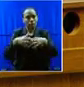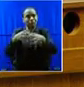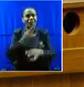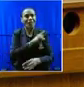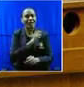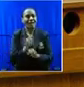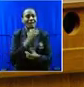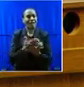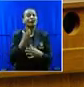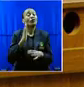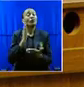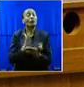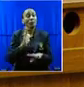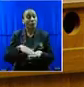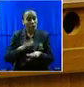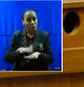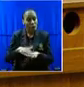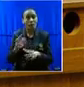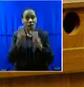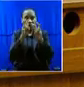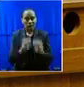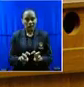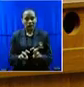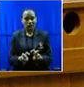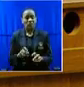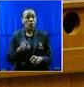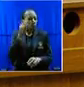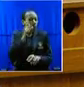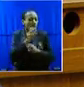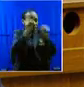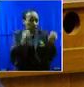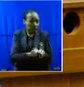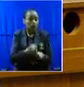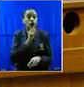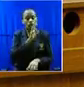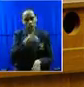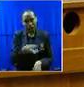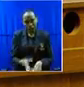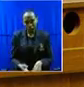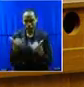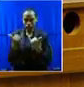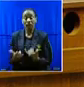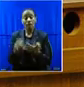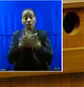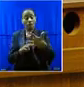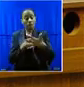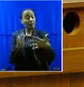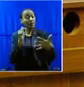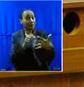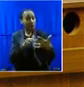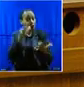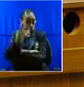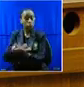power generation for own use. The current regulatory framework will be